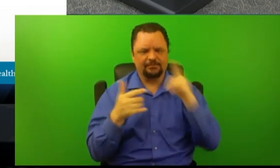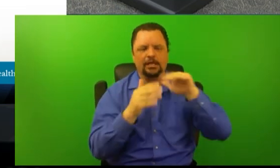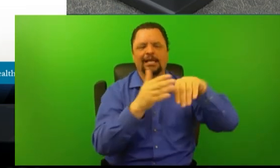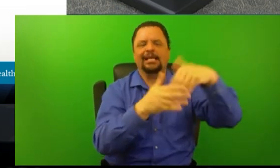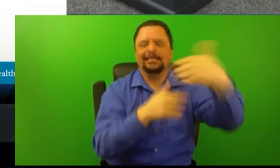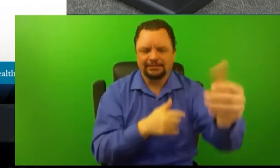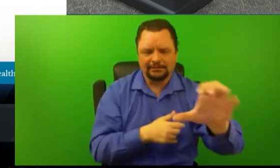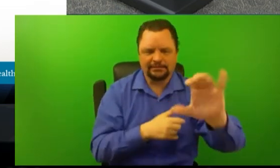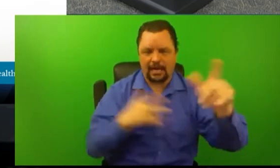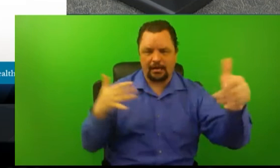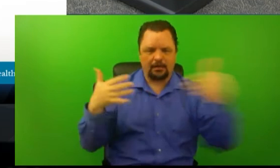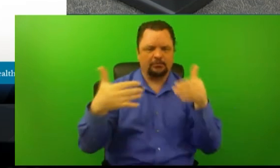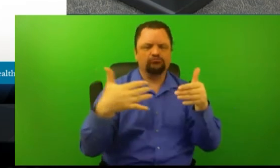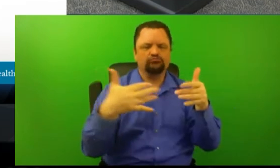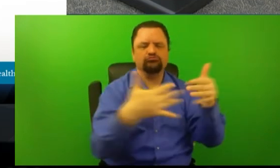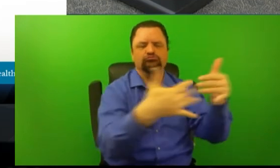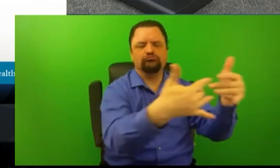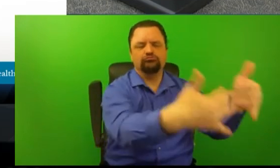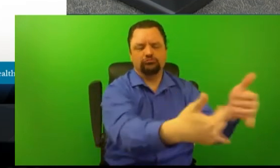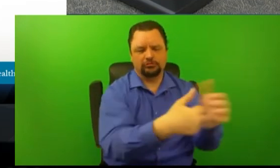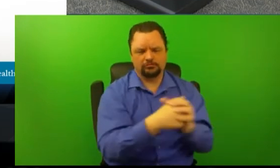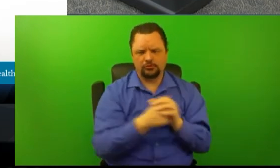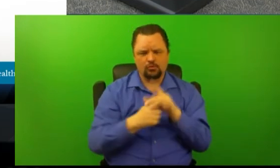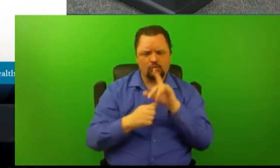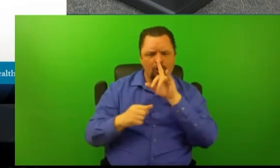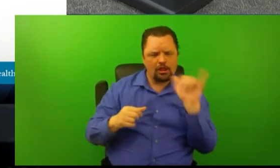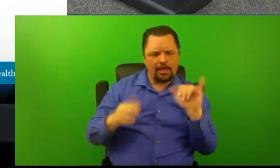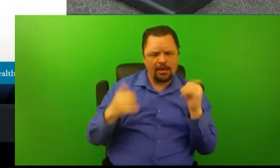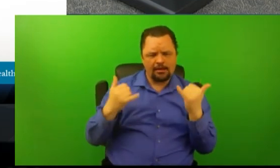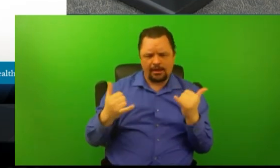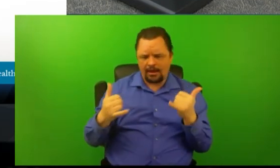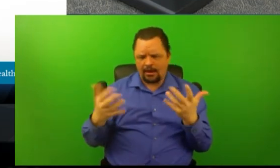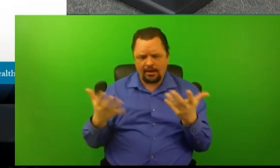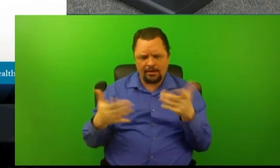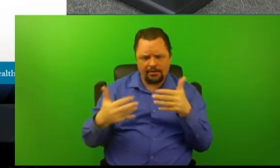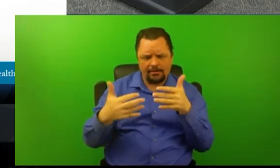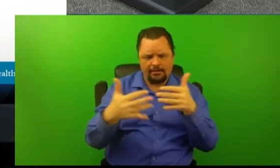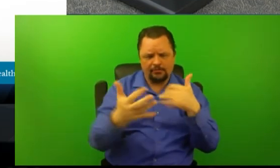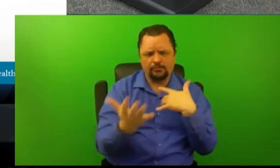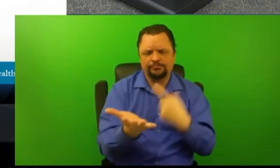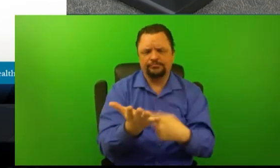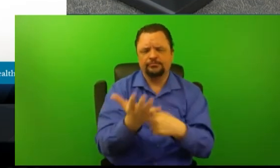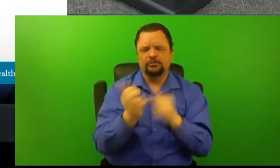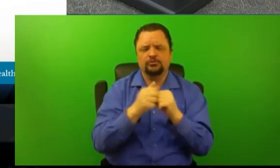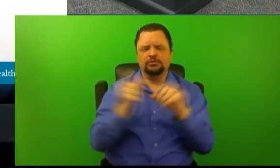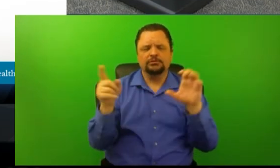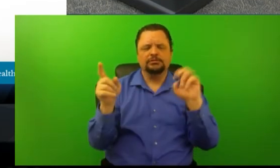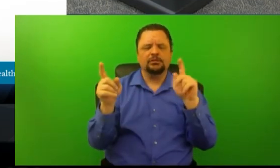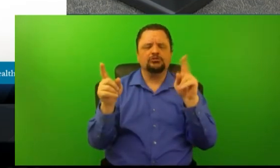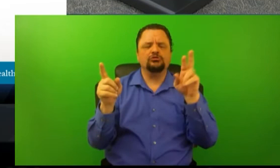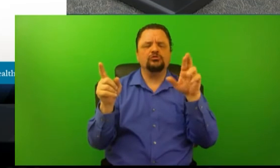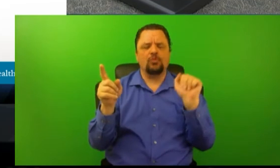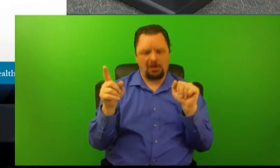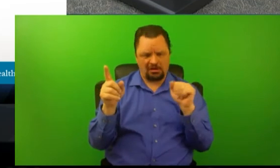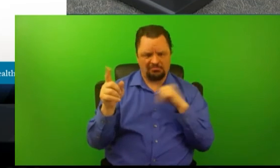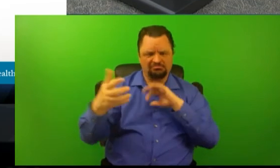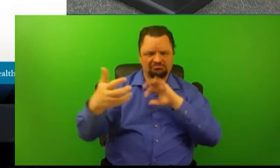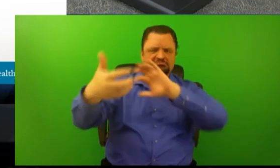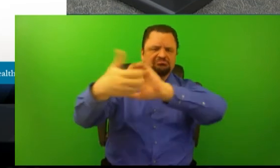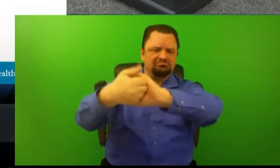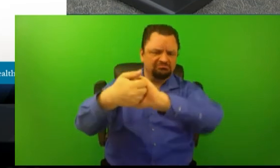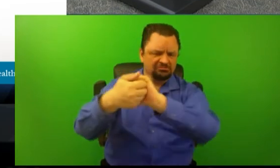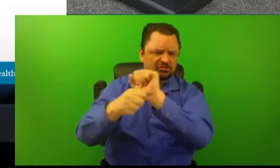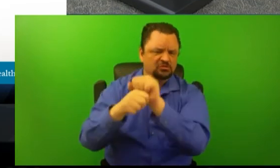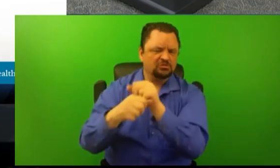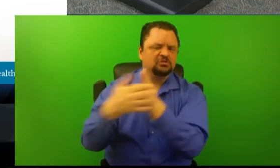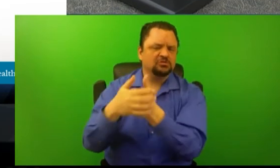currently. For instance, I've been working closely with Centura. They are working through their community health and needs assessment process right